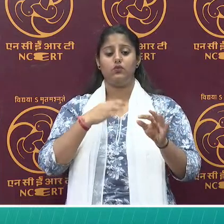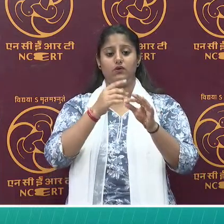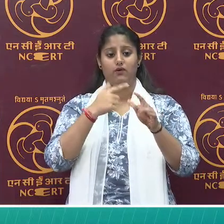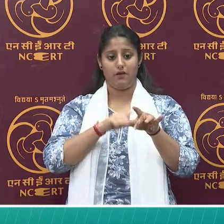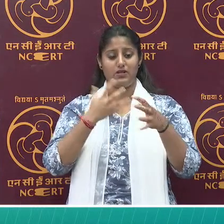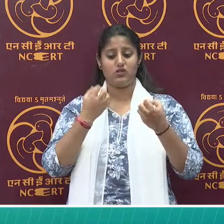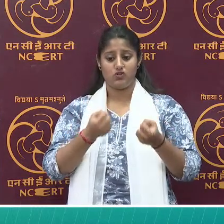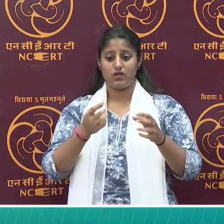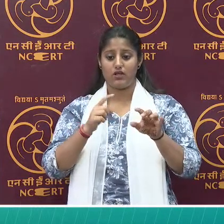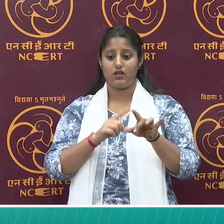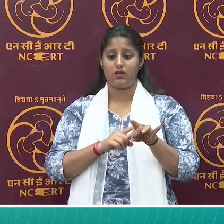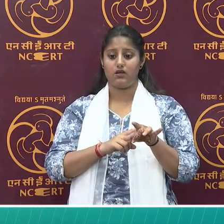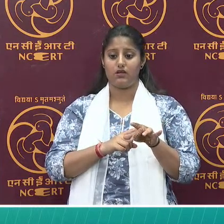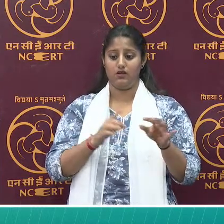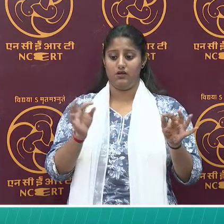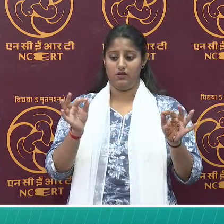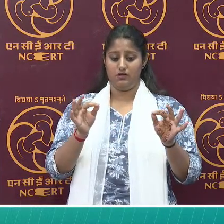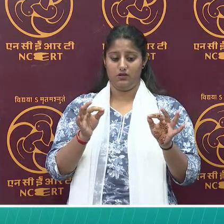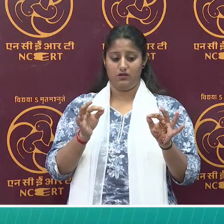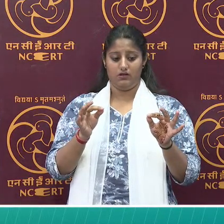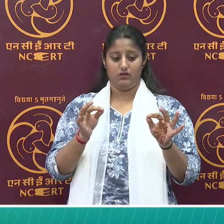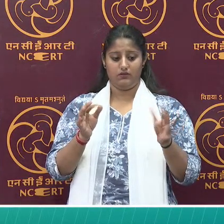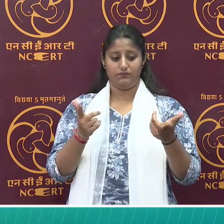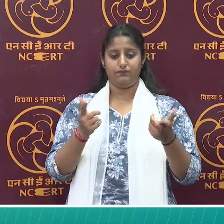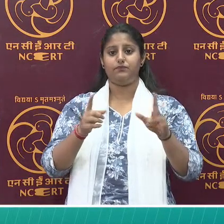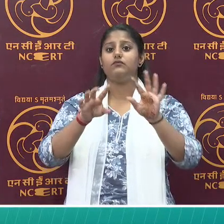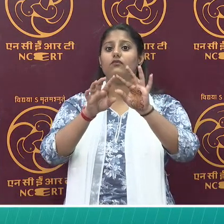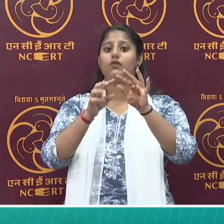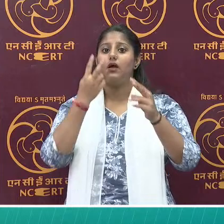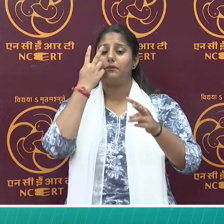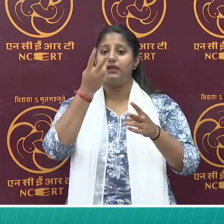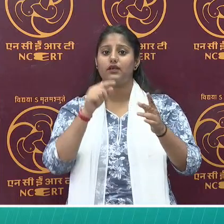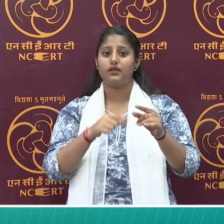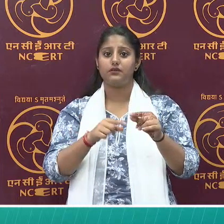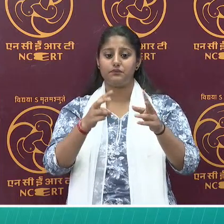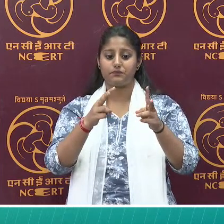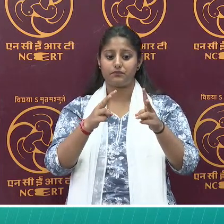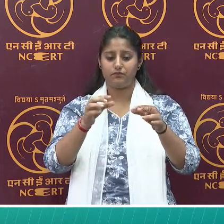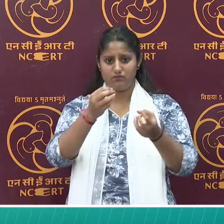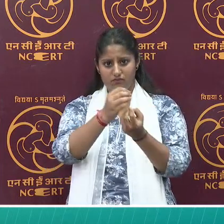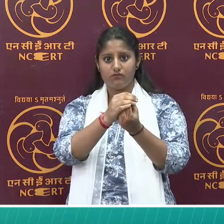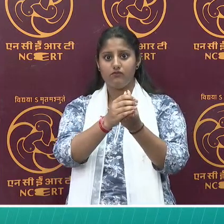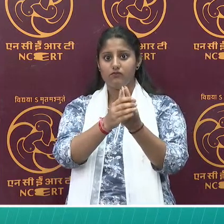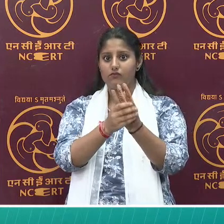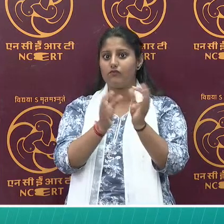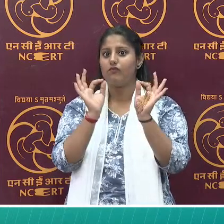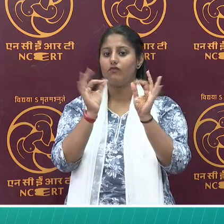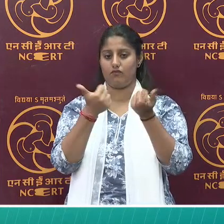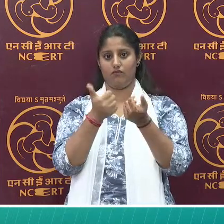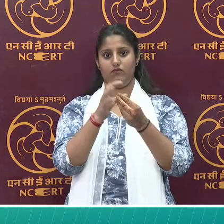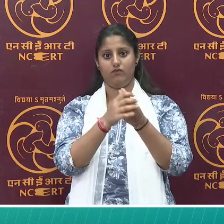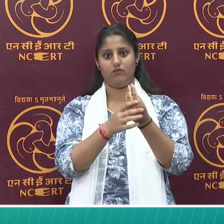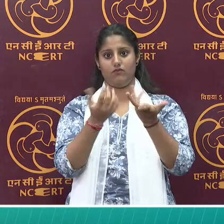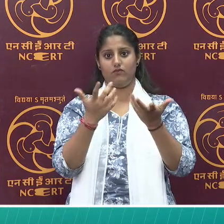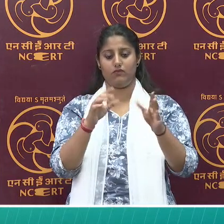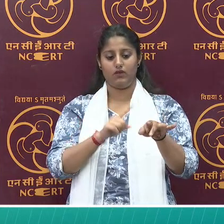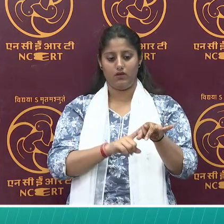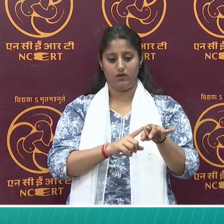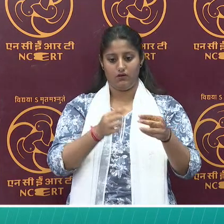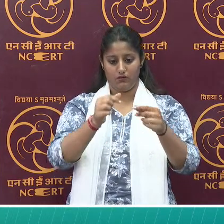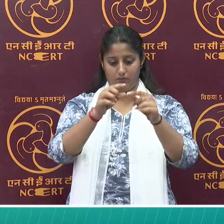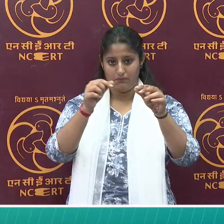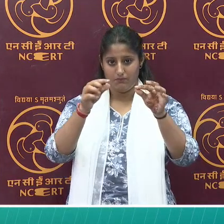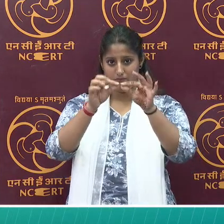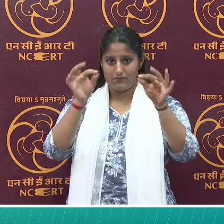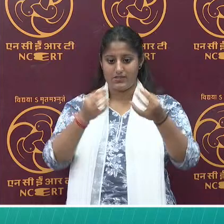soil a certain loose so that seed goes into it. And if the seed is germinating, so